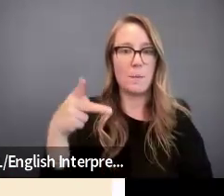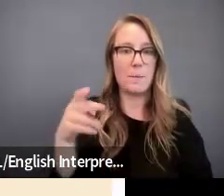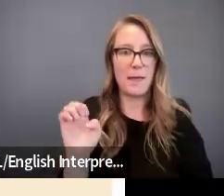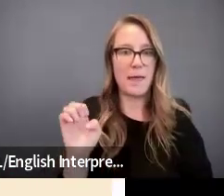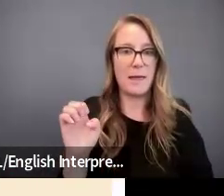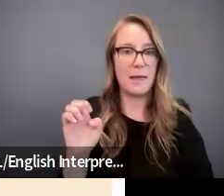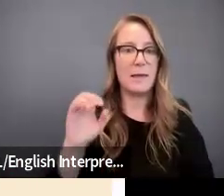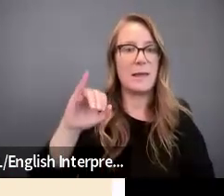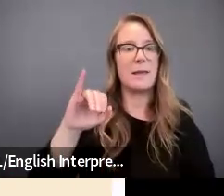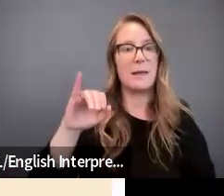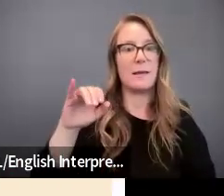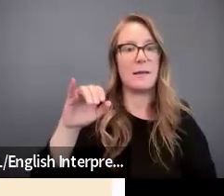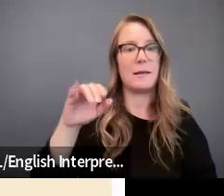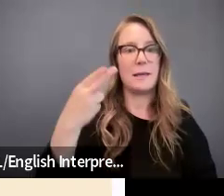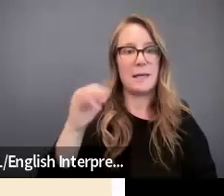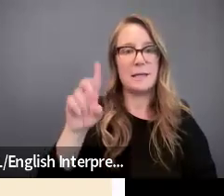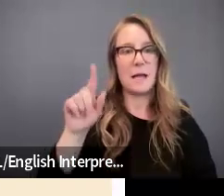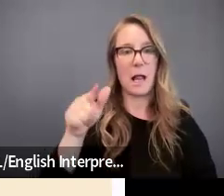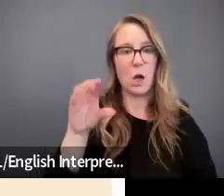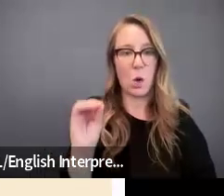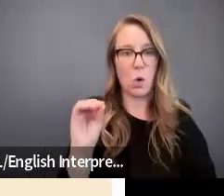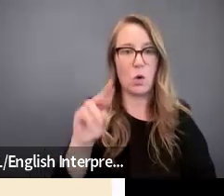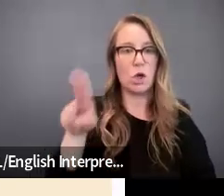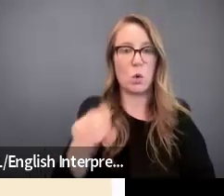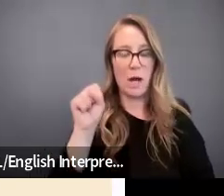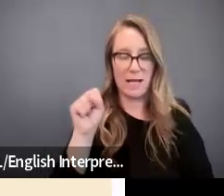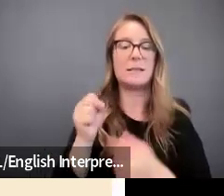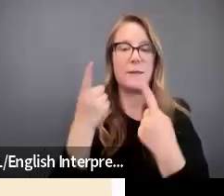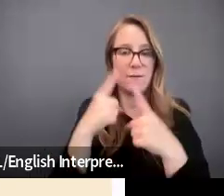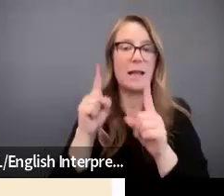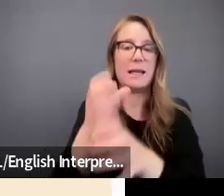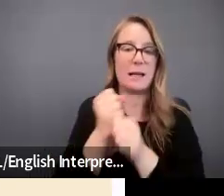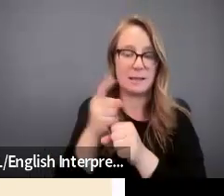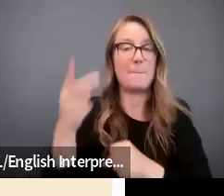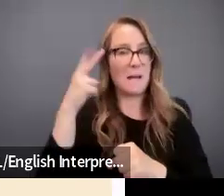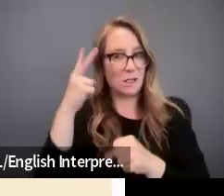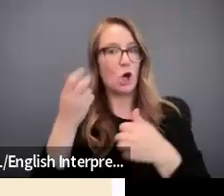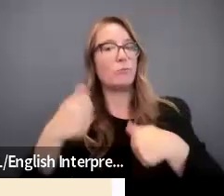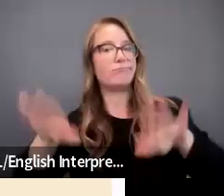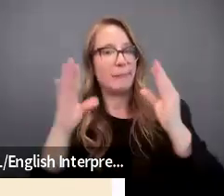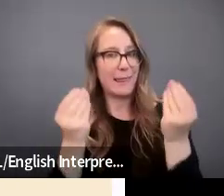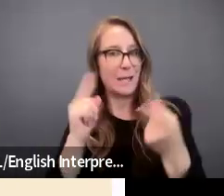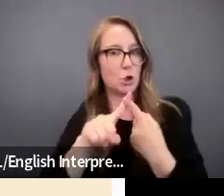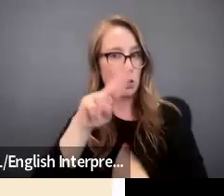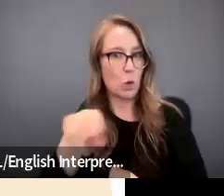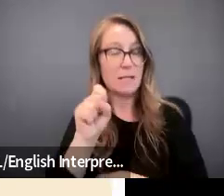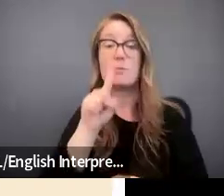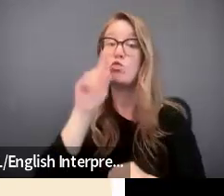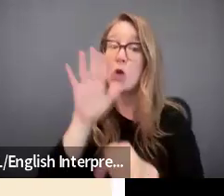finally gets the land, Mexico cedes the land to the U.S. and